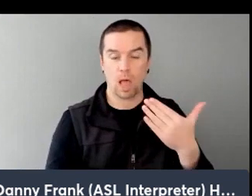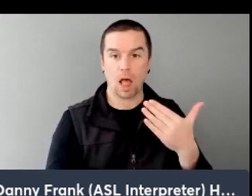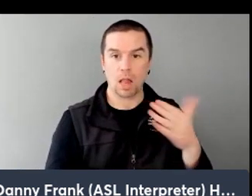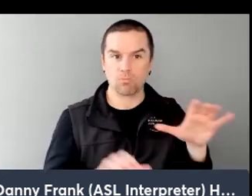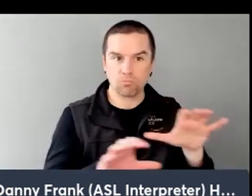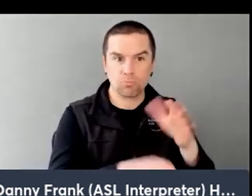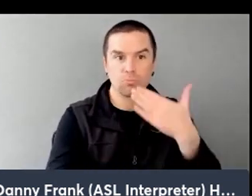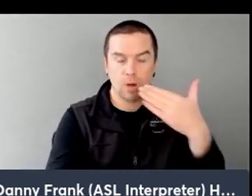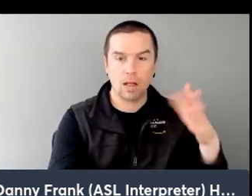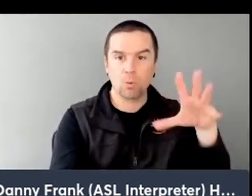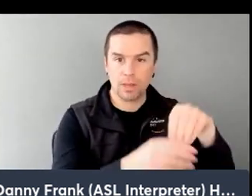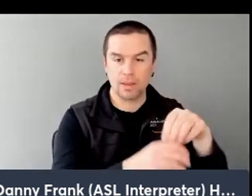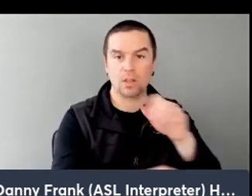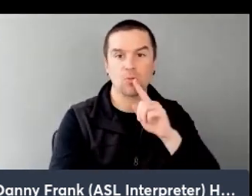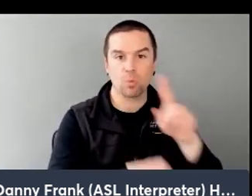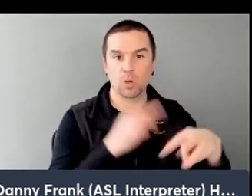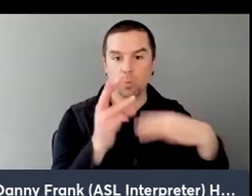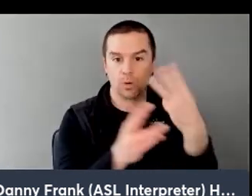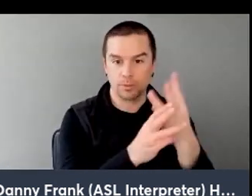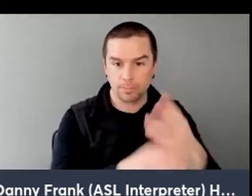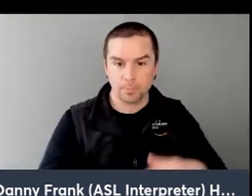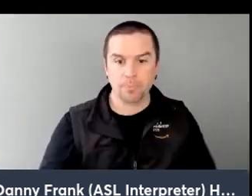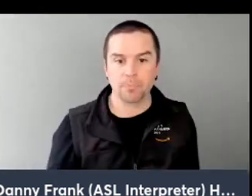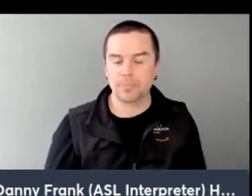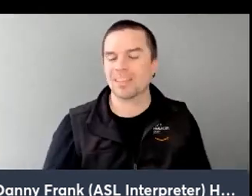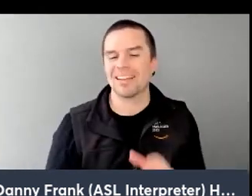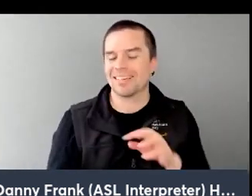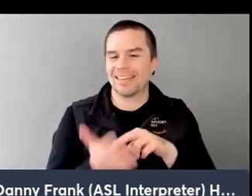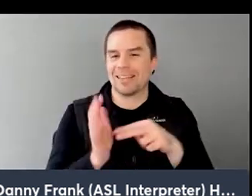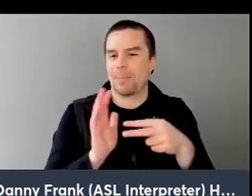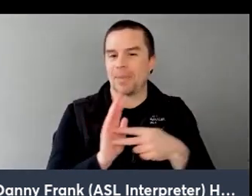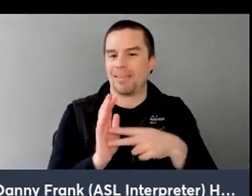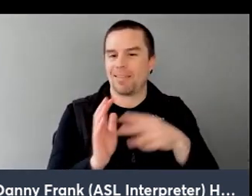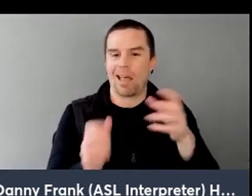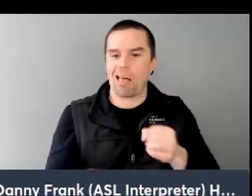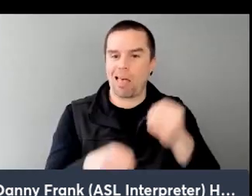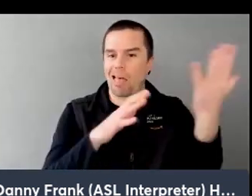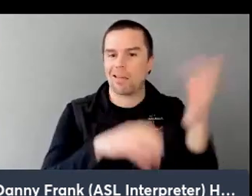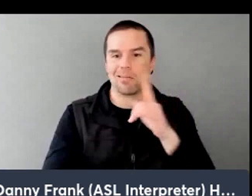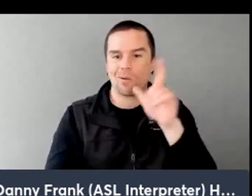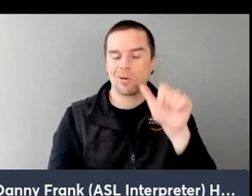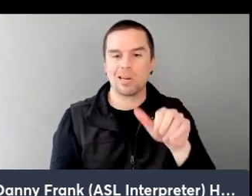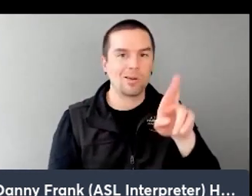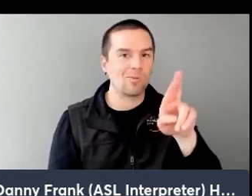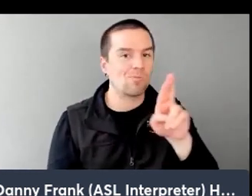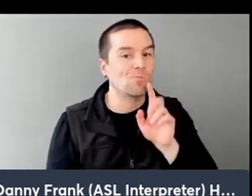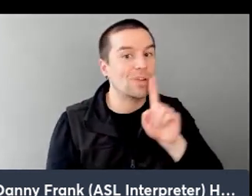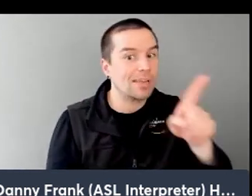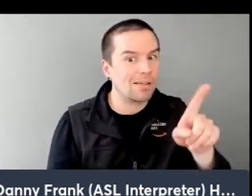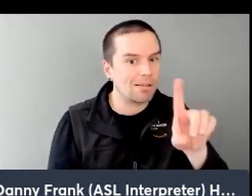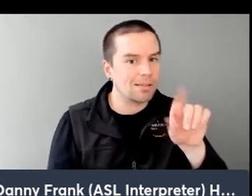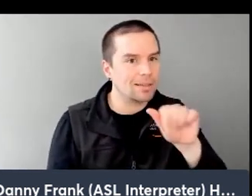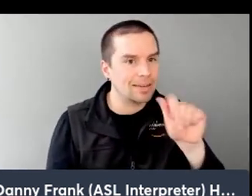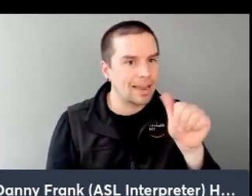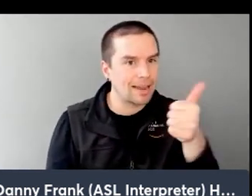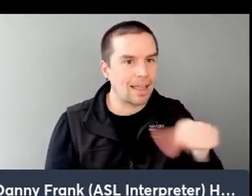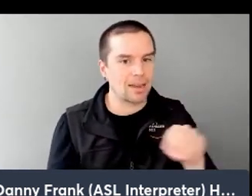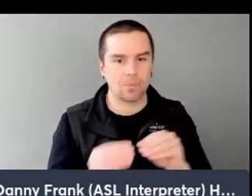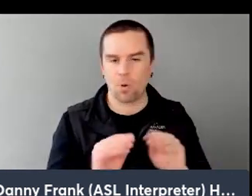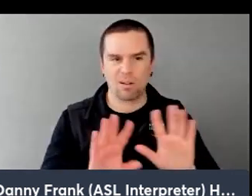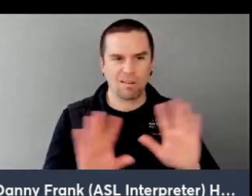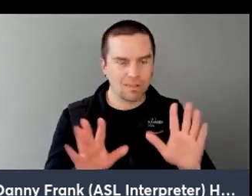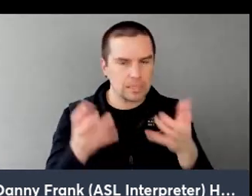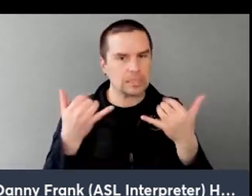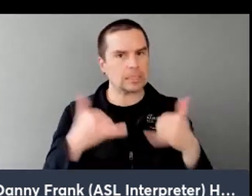for a real data set. For knowing whether your DNN is performing, you need to test on a real data set.